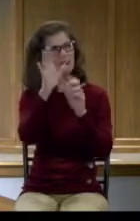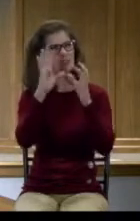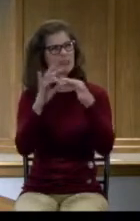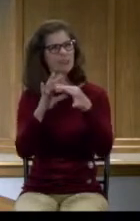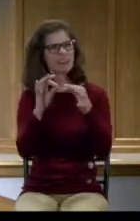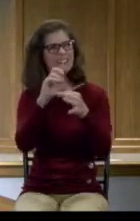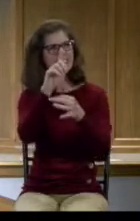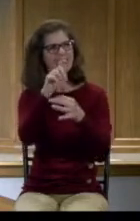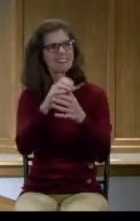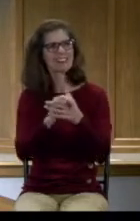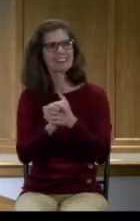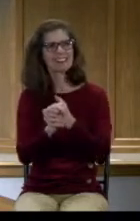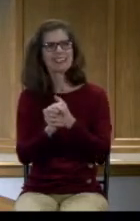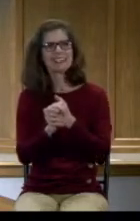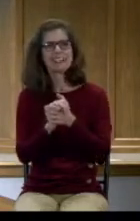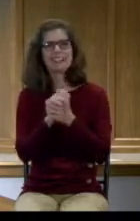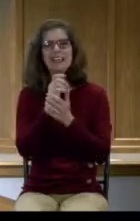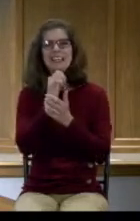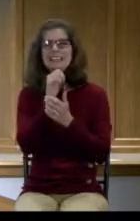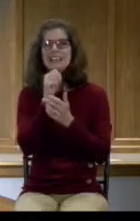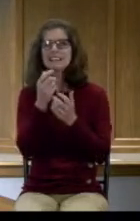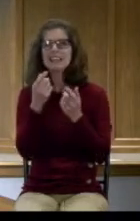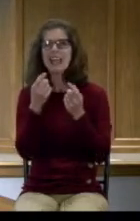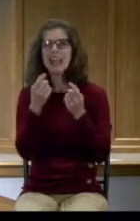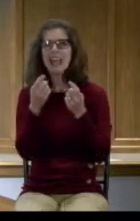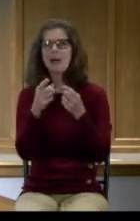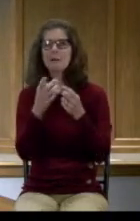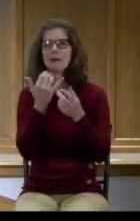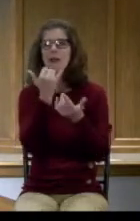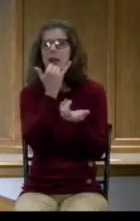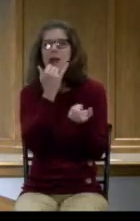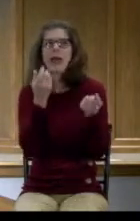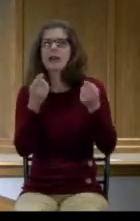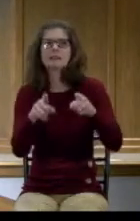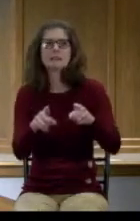But what I'm saying is that doesn't happen by accident. If you want to